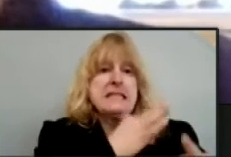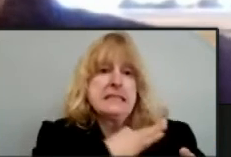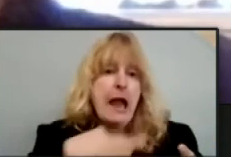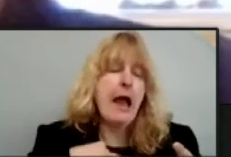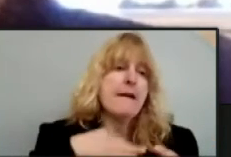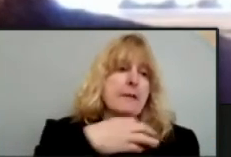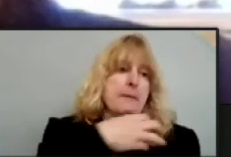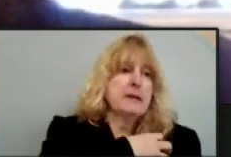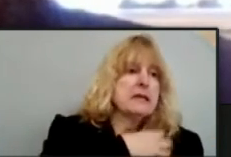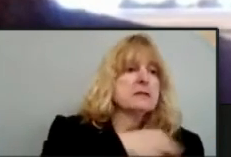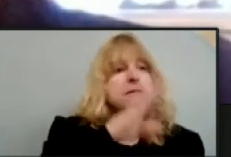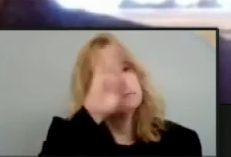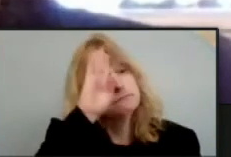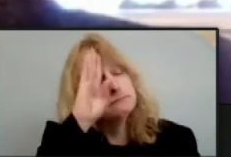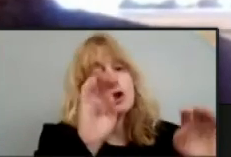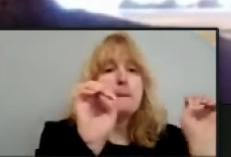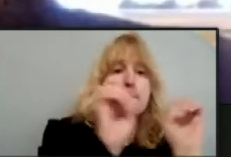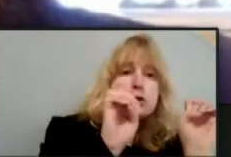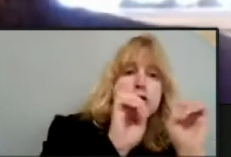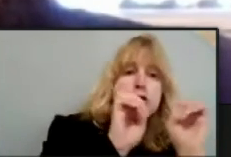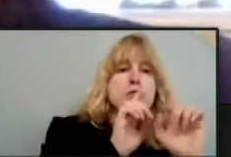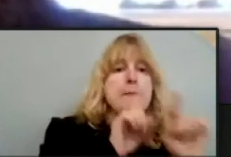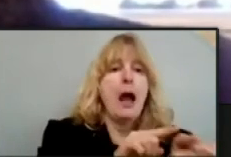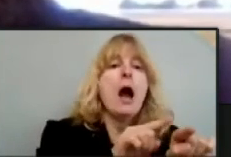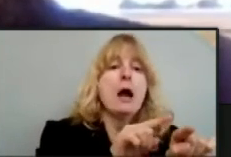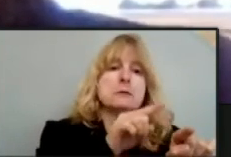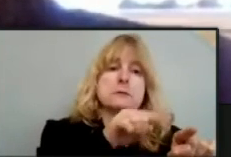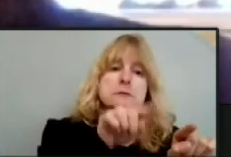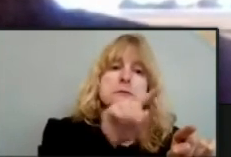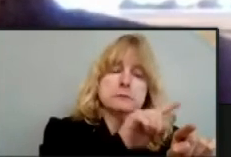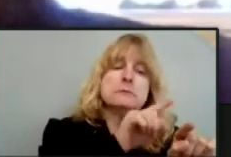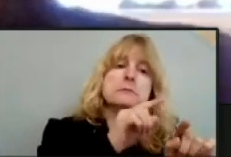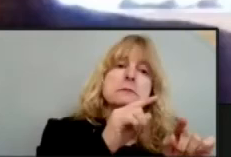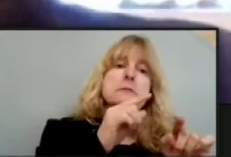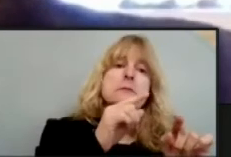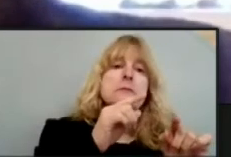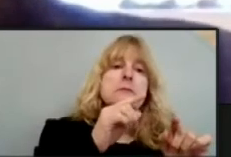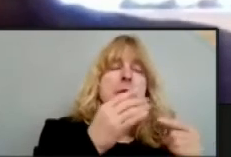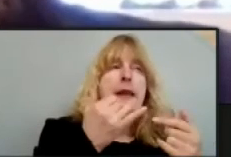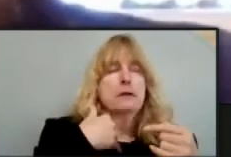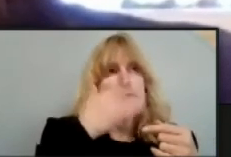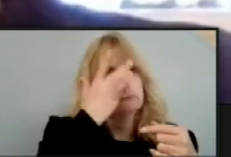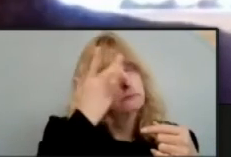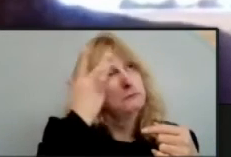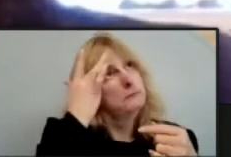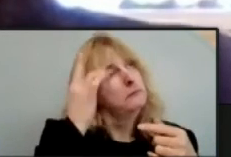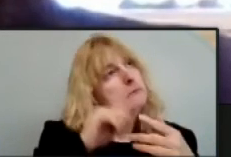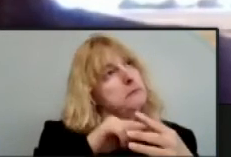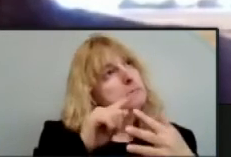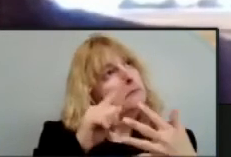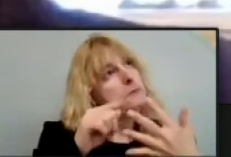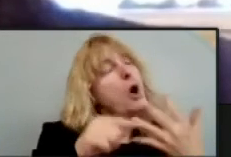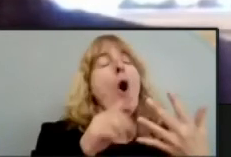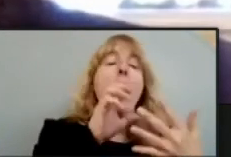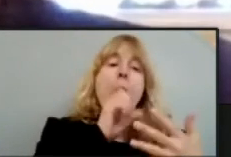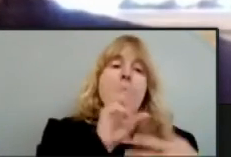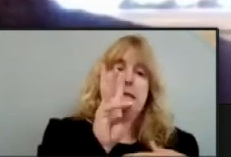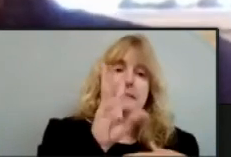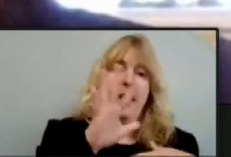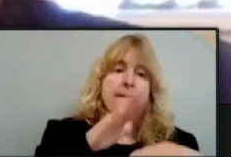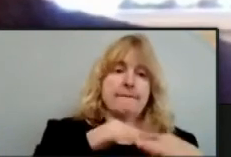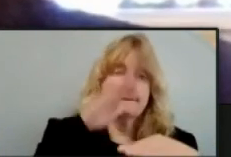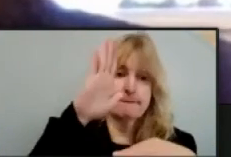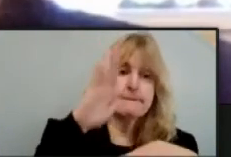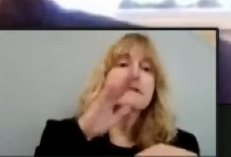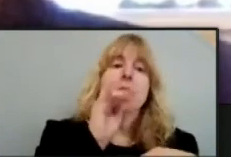fire, emergency response people, and then, now I'm drawing a blank on individuals 65 and older.